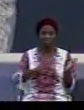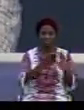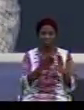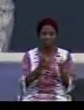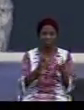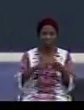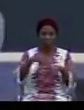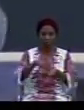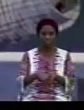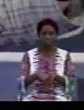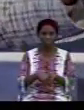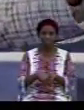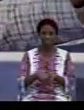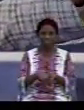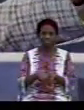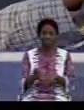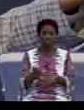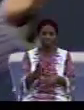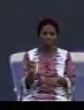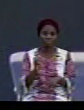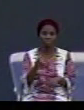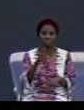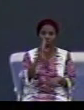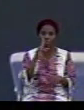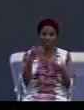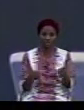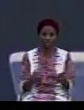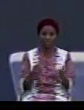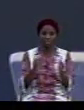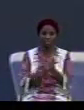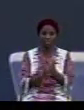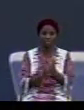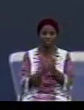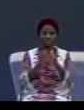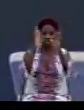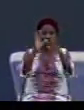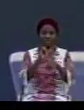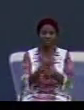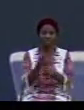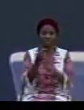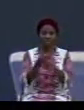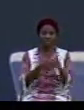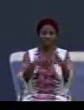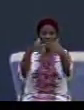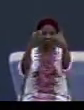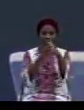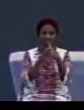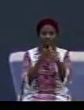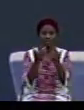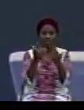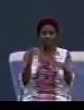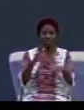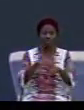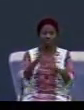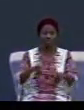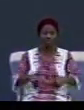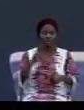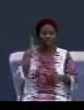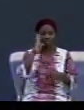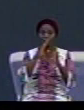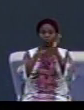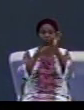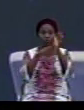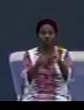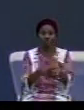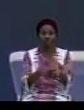from heaven, coming upon your life, will be demonstrated. Everybody will see in your life tonight,